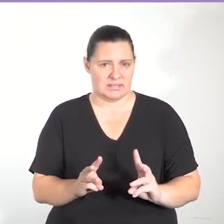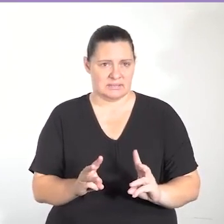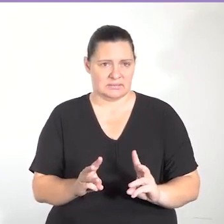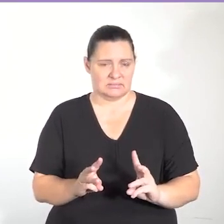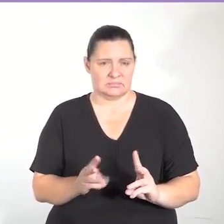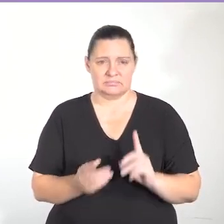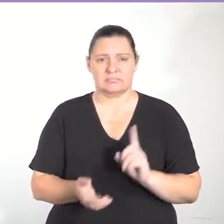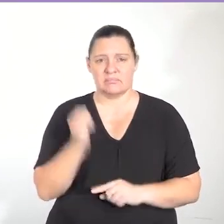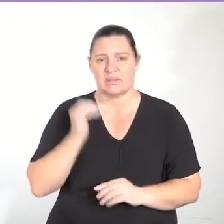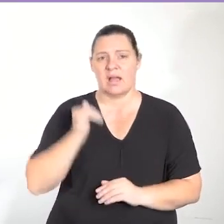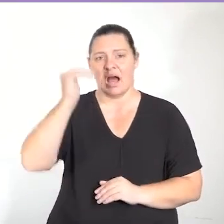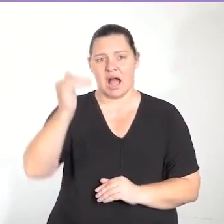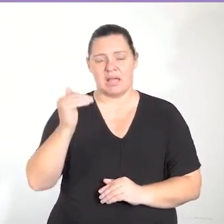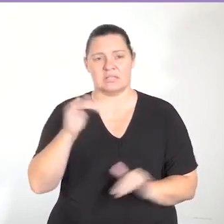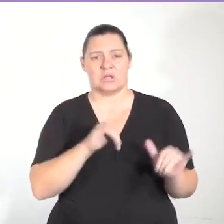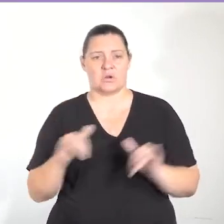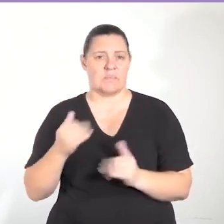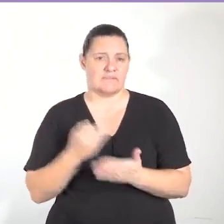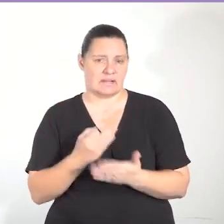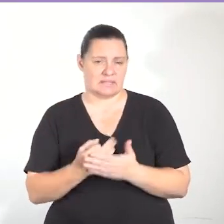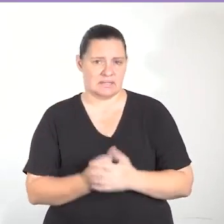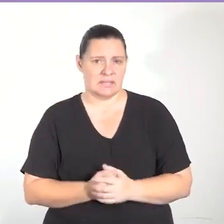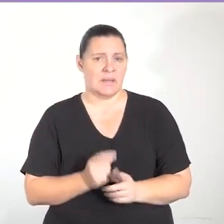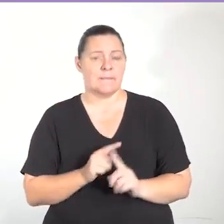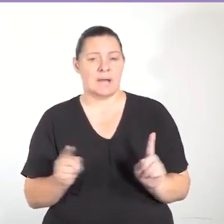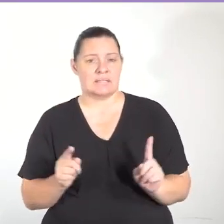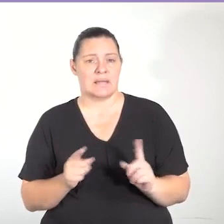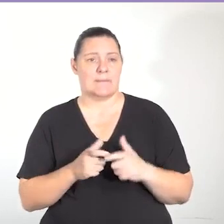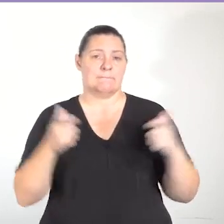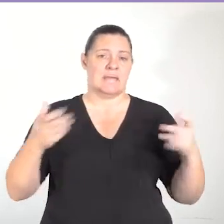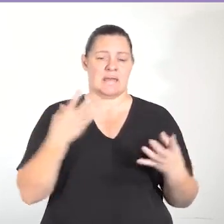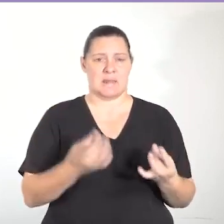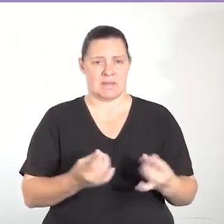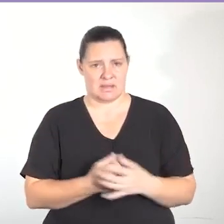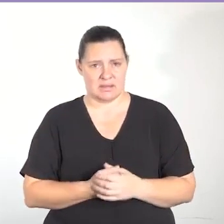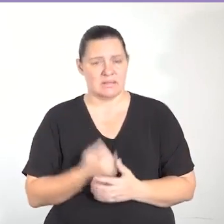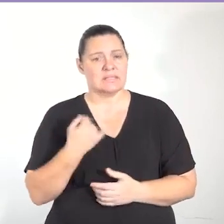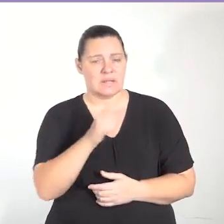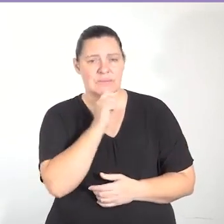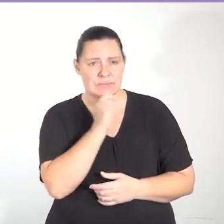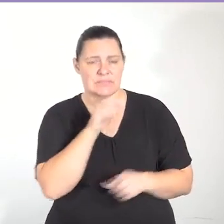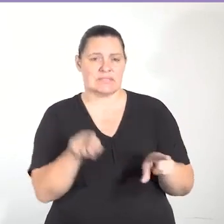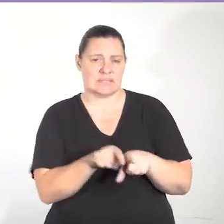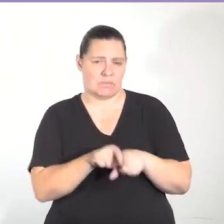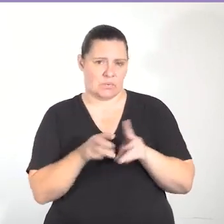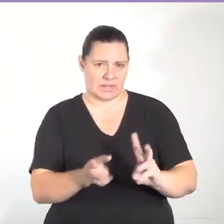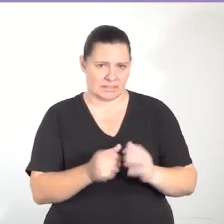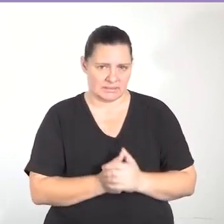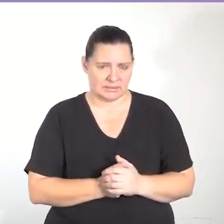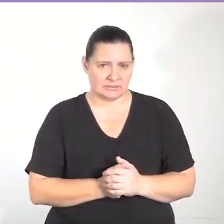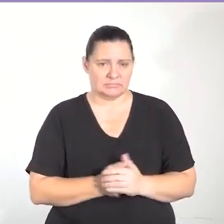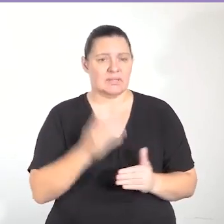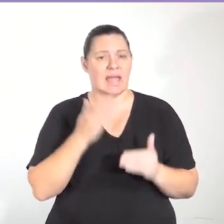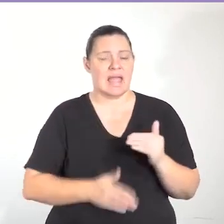used, we found the highest common factor? But what about when we are dealing with bigger numbers? We can still use the same method.